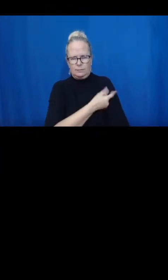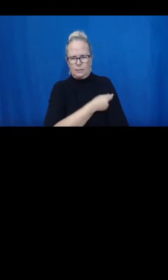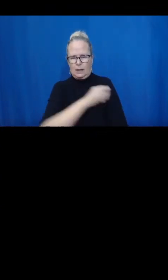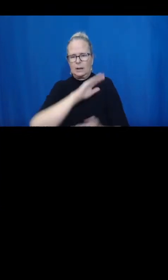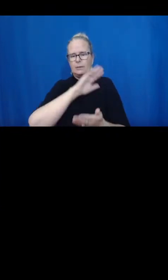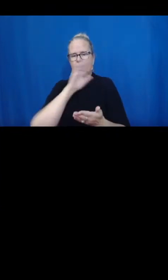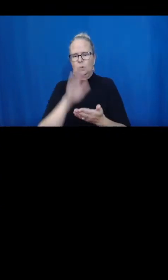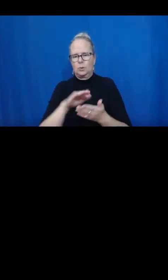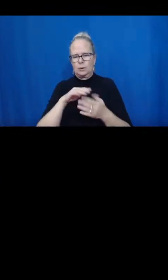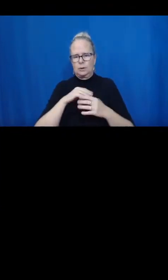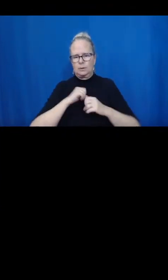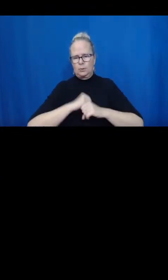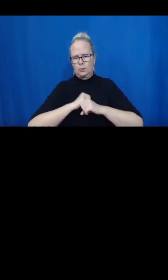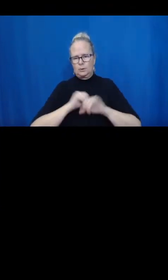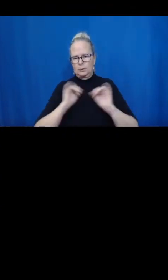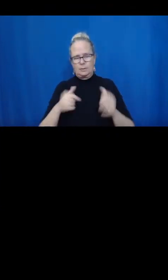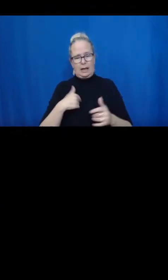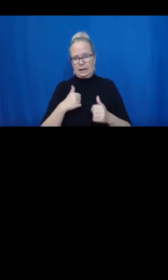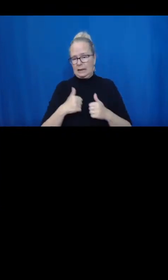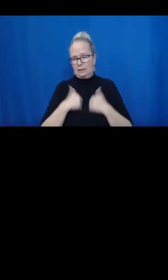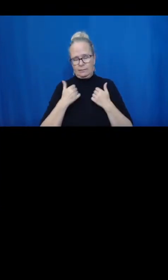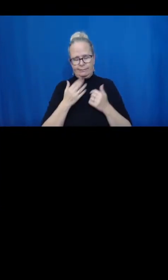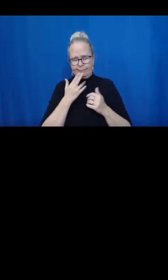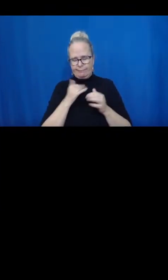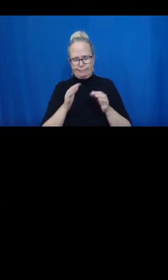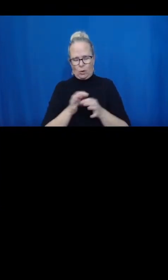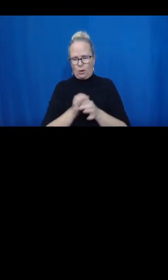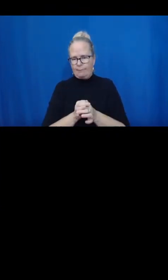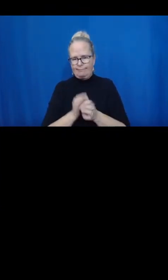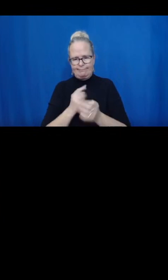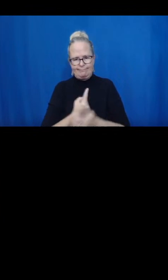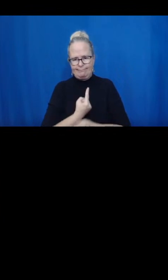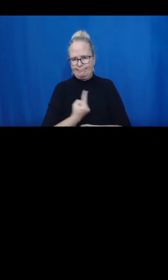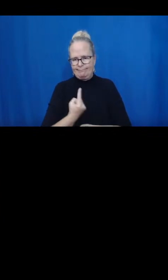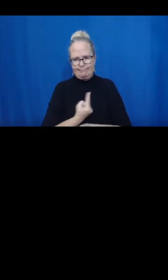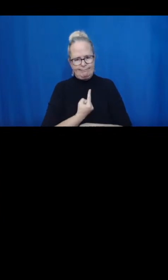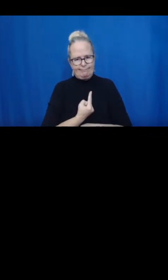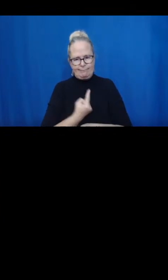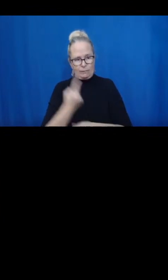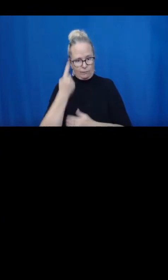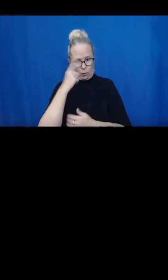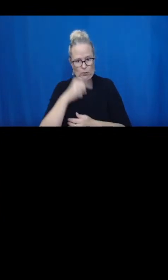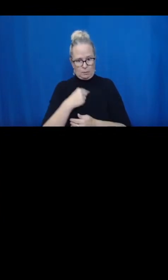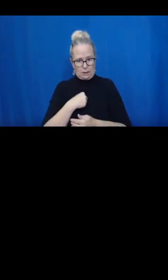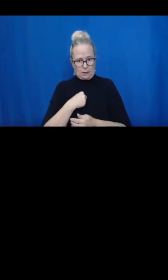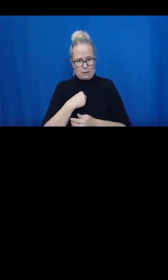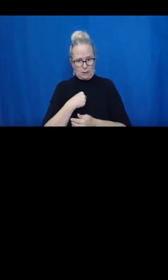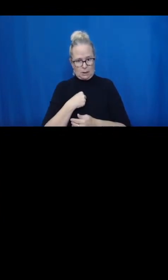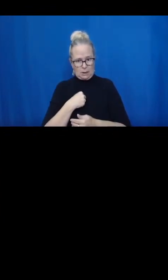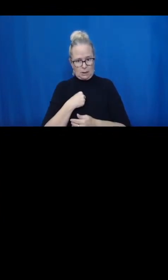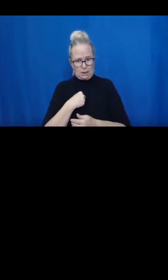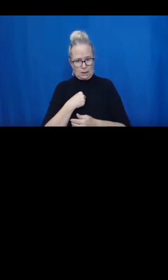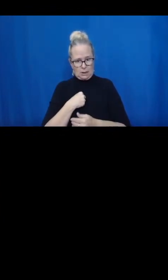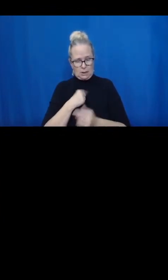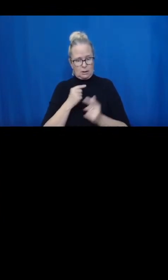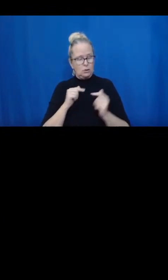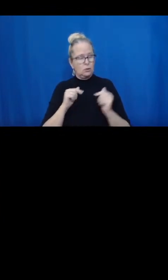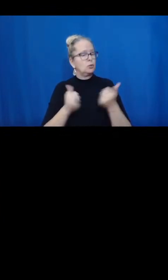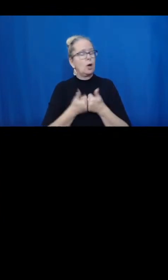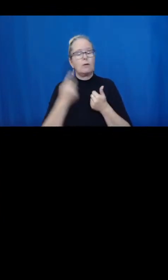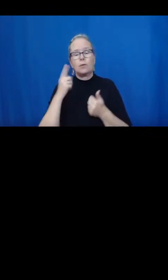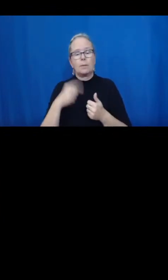is not feeling like I can make decisions around my own safety because of the lack of